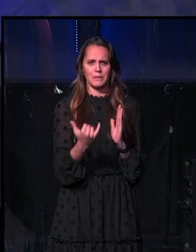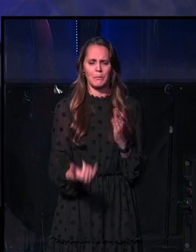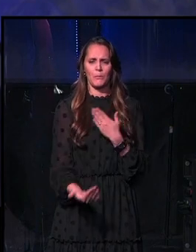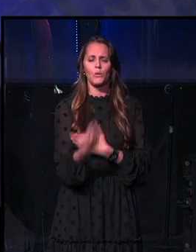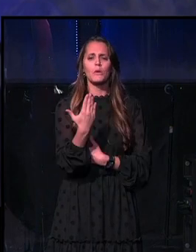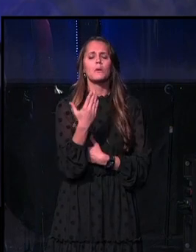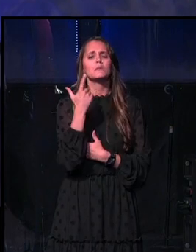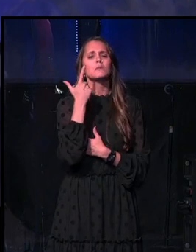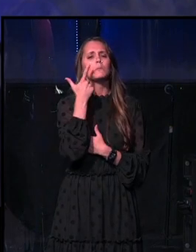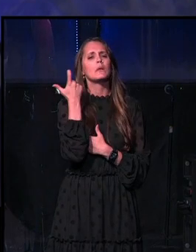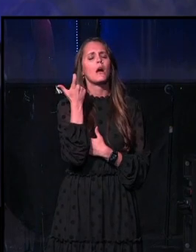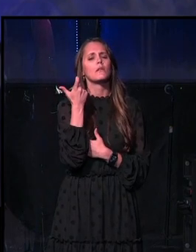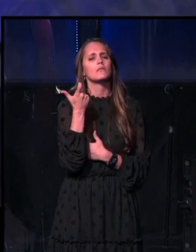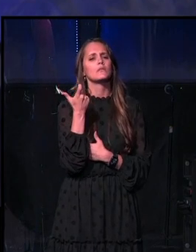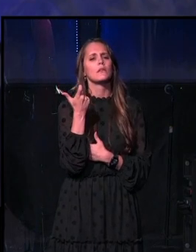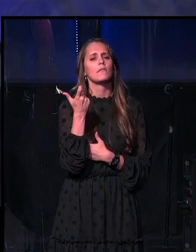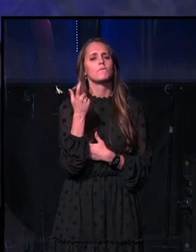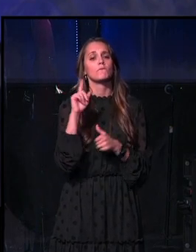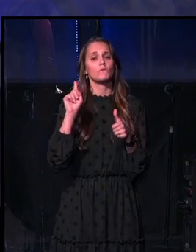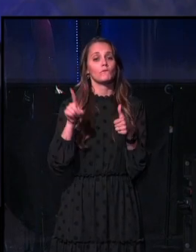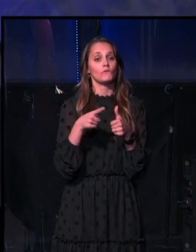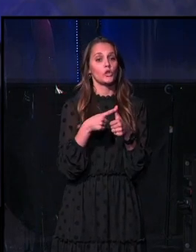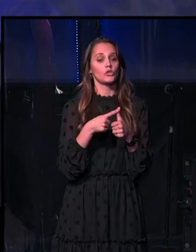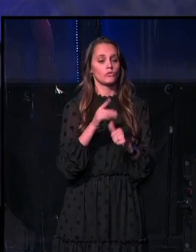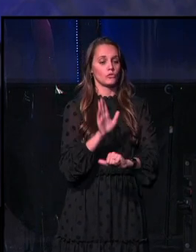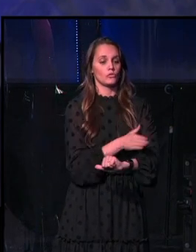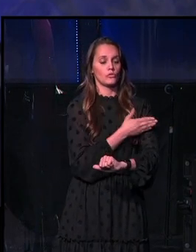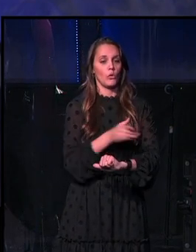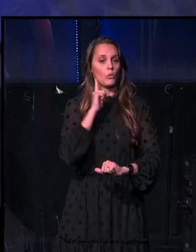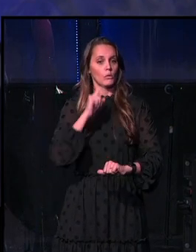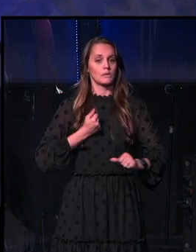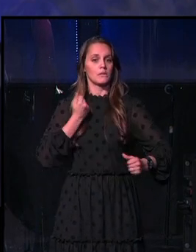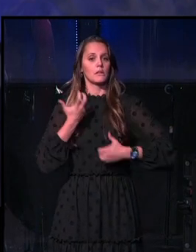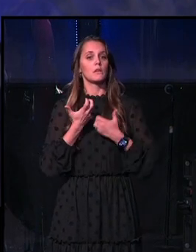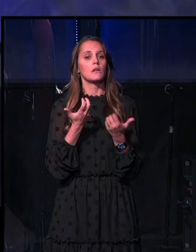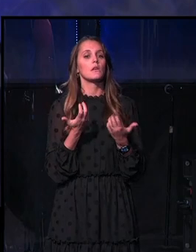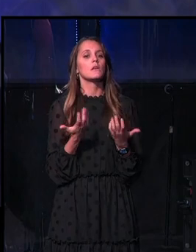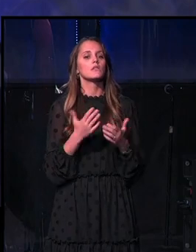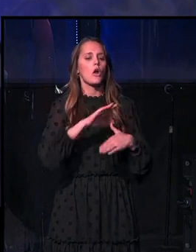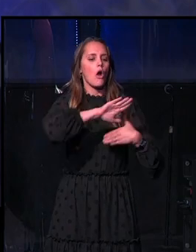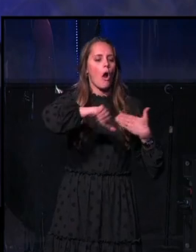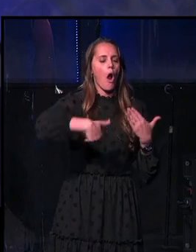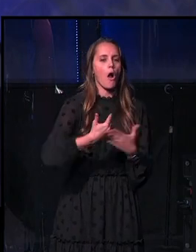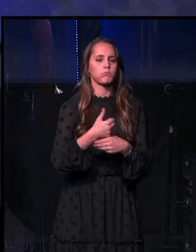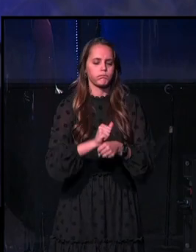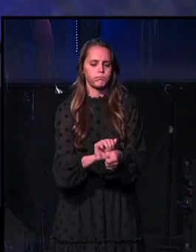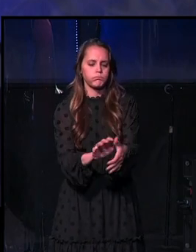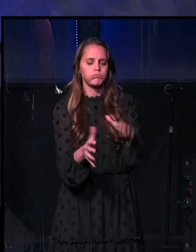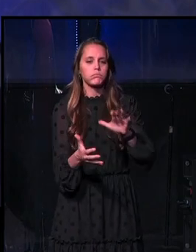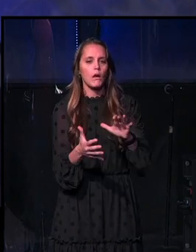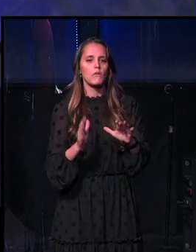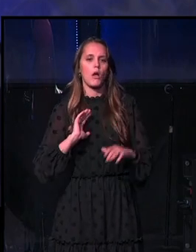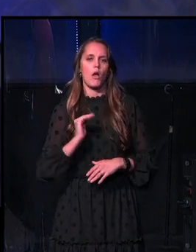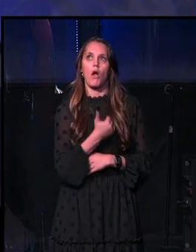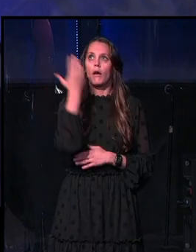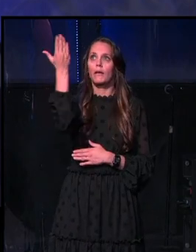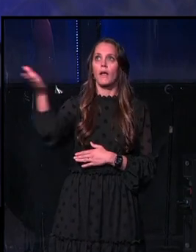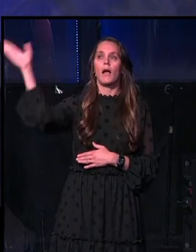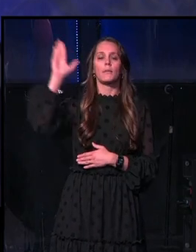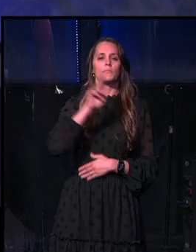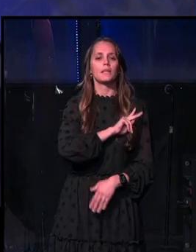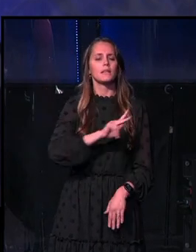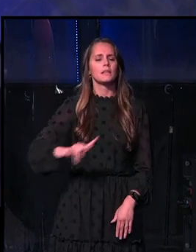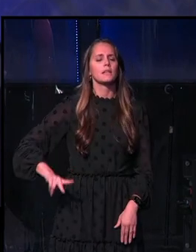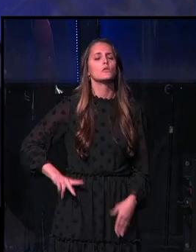was because first song we're going to sing together is All Creatures of Our God and King, an oldie but a goodie. And it